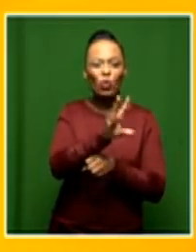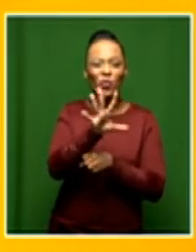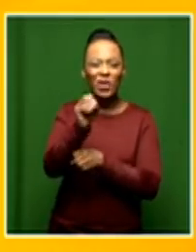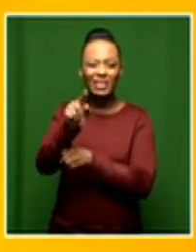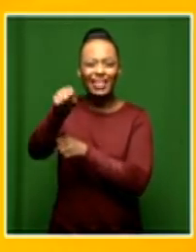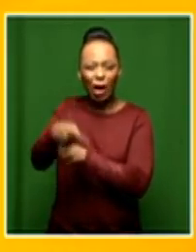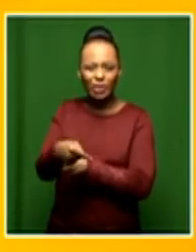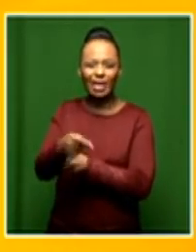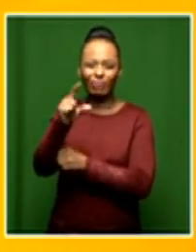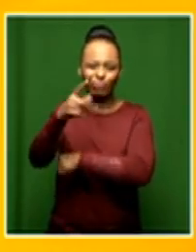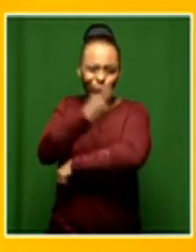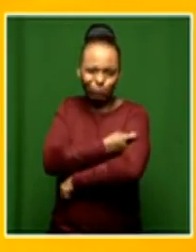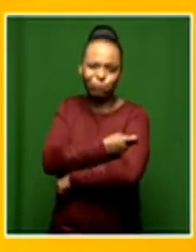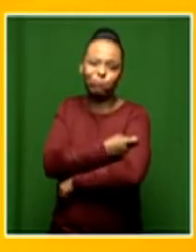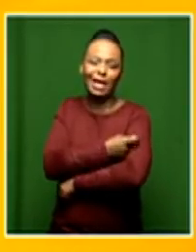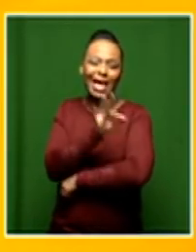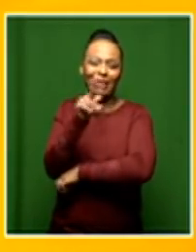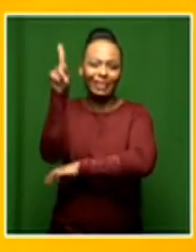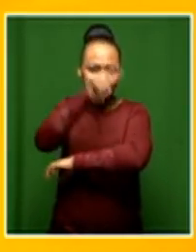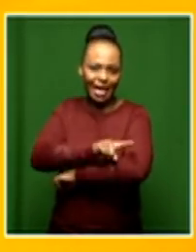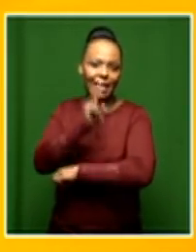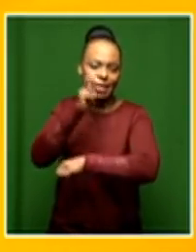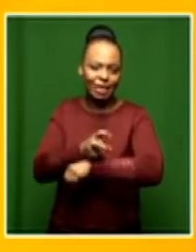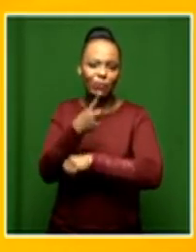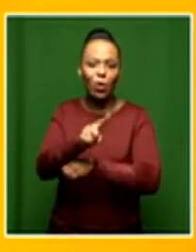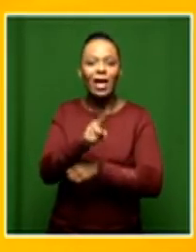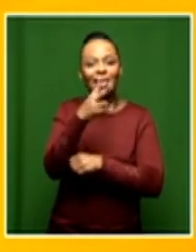250,000 vaccines to be administered every single day for the next